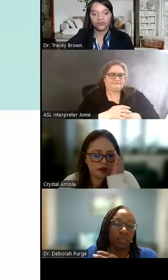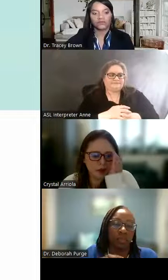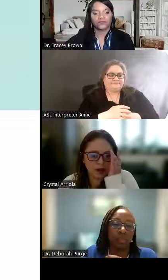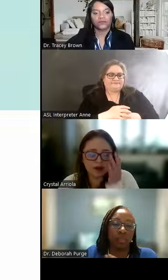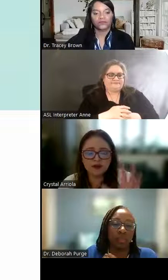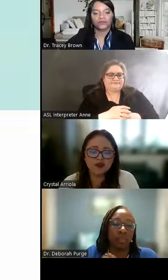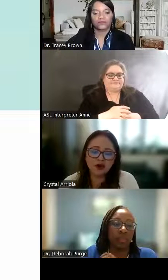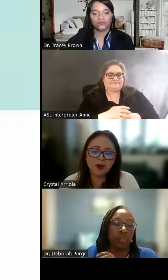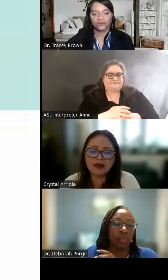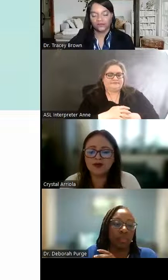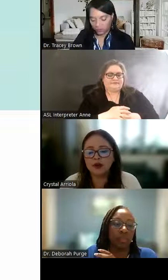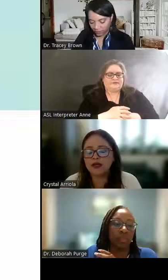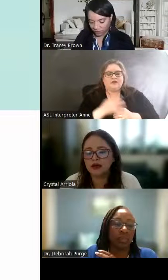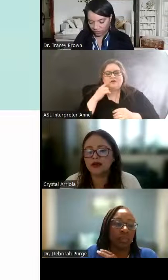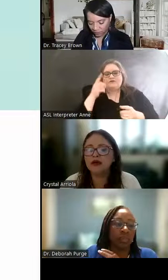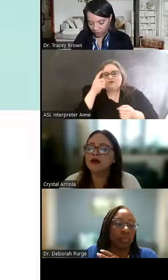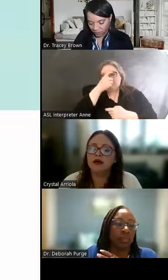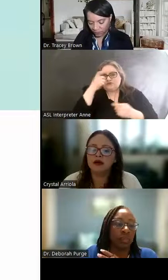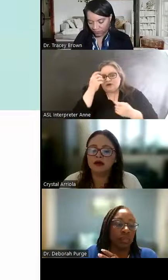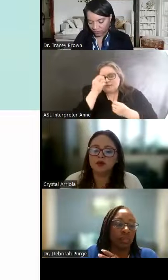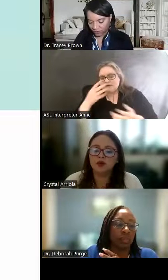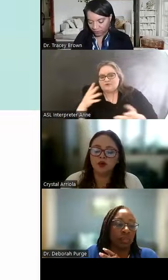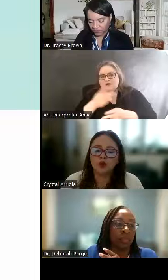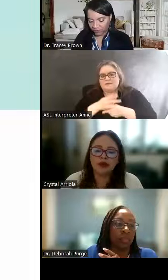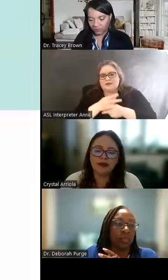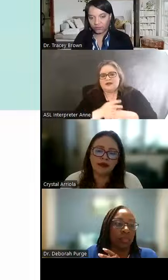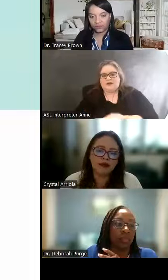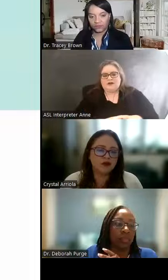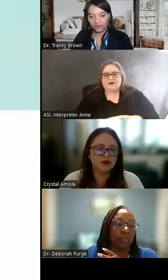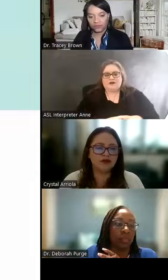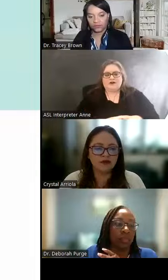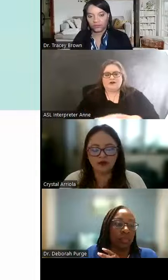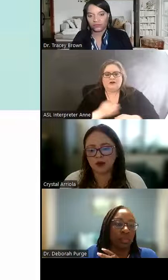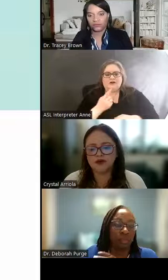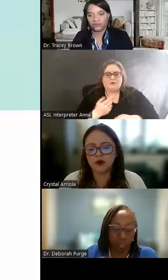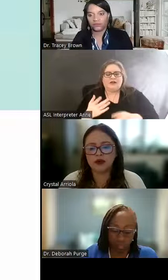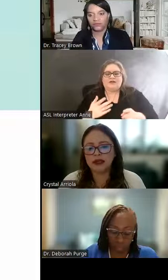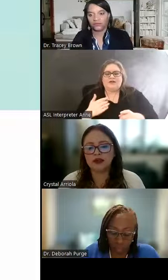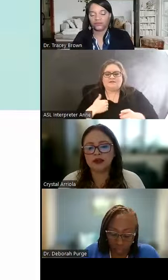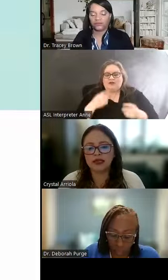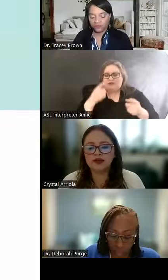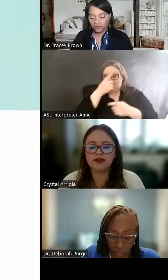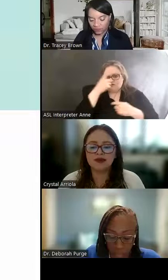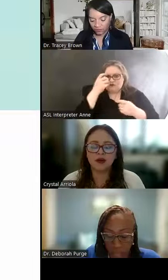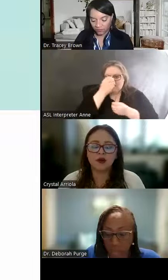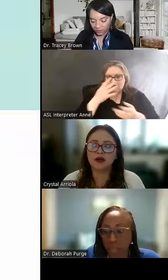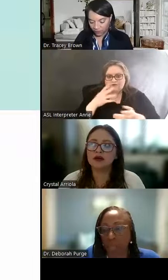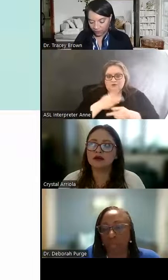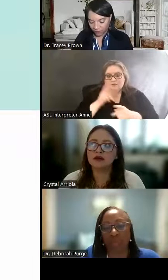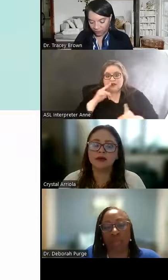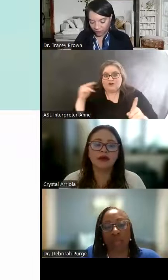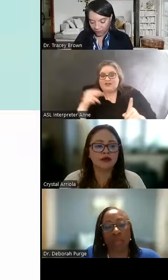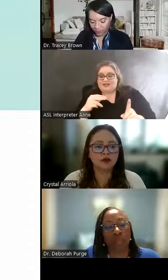And so for trauma-informed care, one thing in terms of having a trauma-informed care lens is that